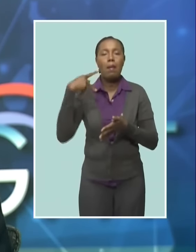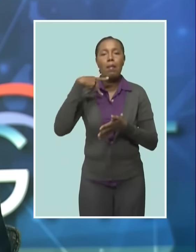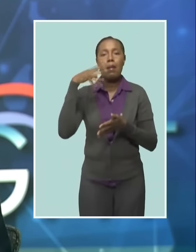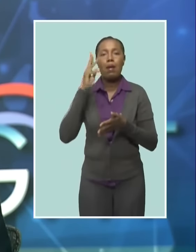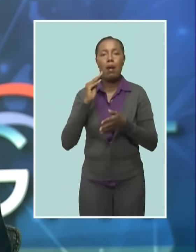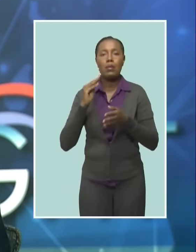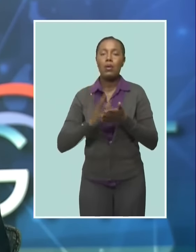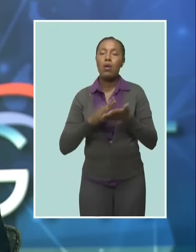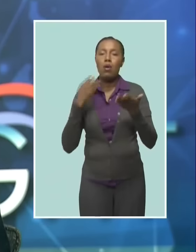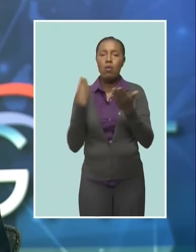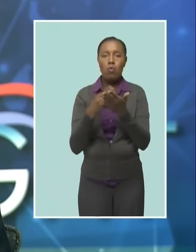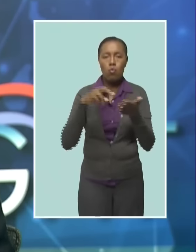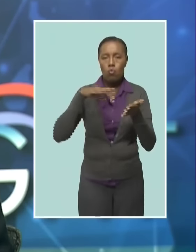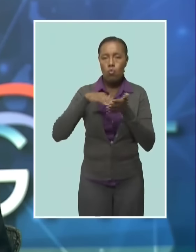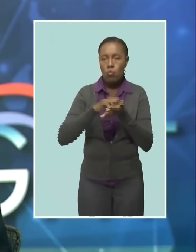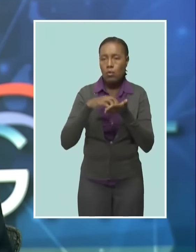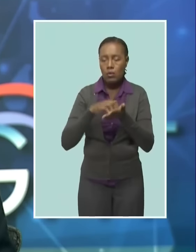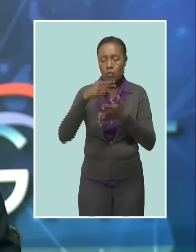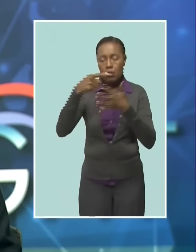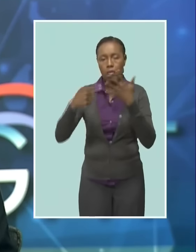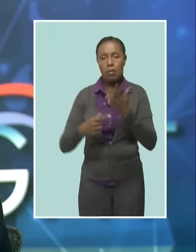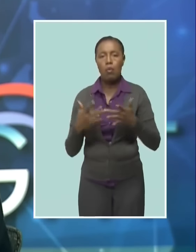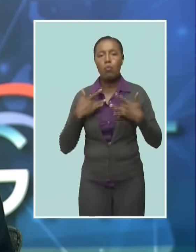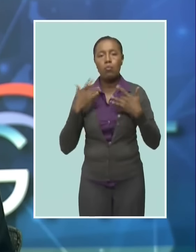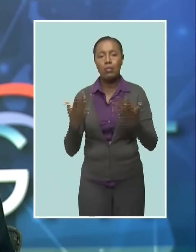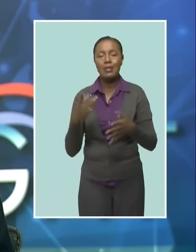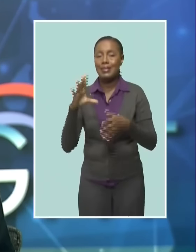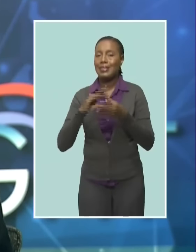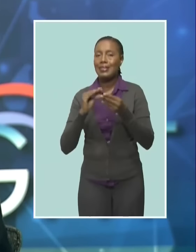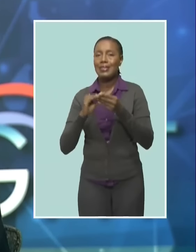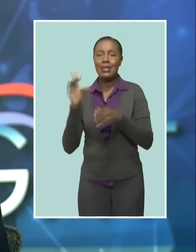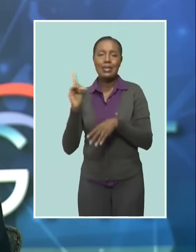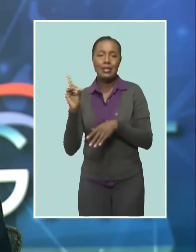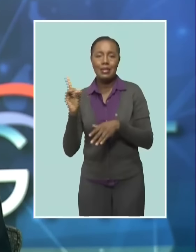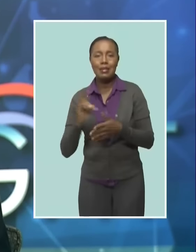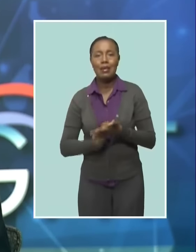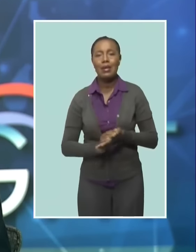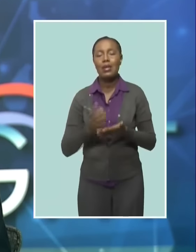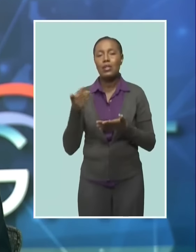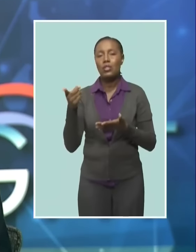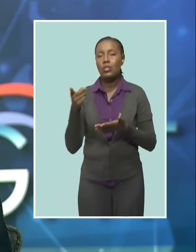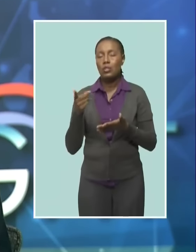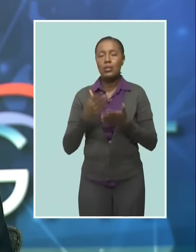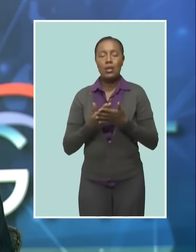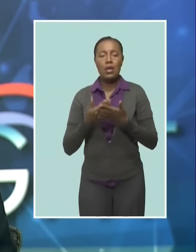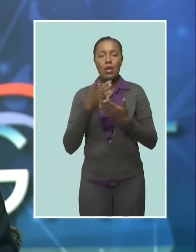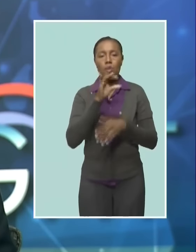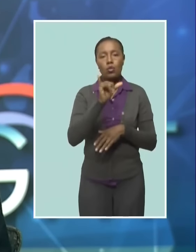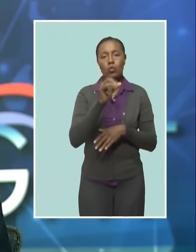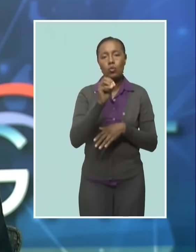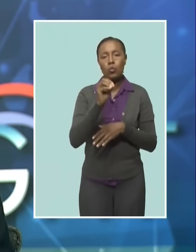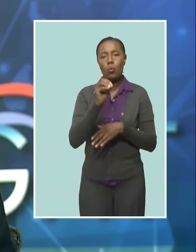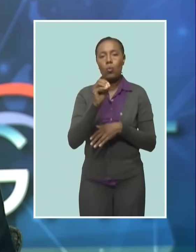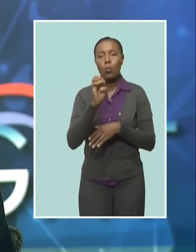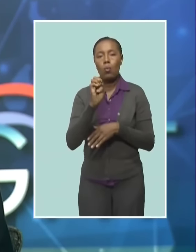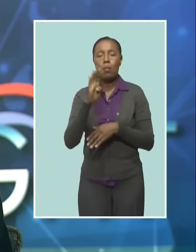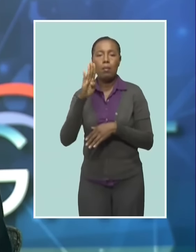campaign. Dr. Brathwaite suggests the Democratic candidate failed to separate herself from the current Joe Biden